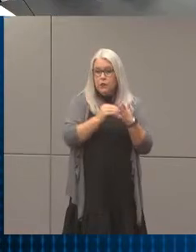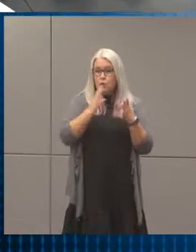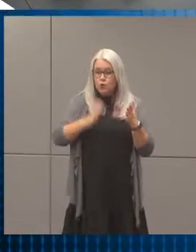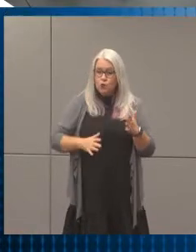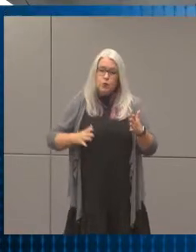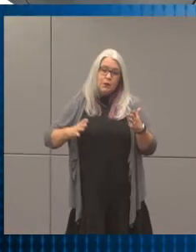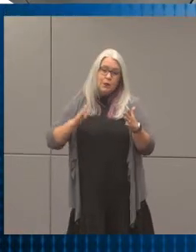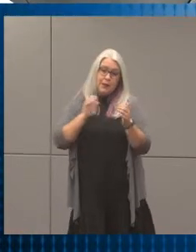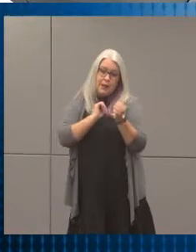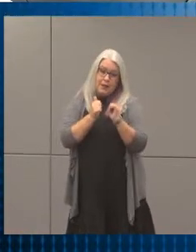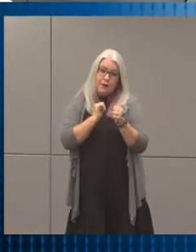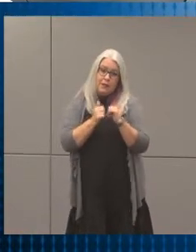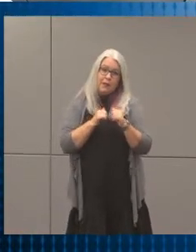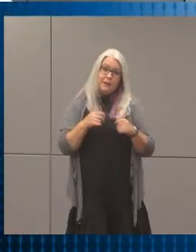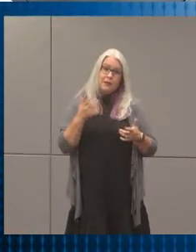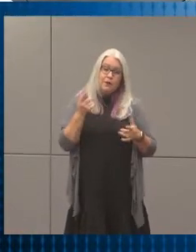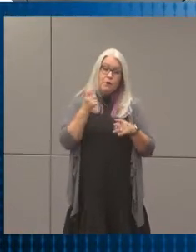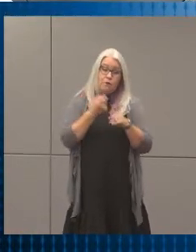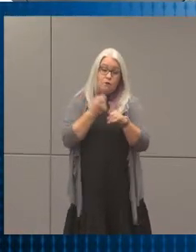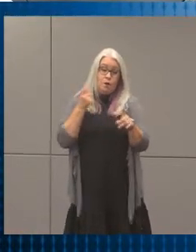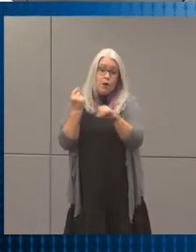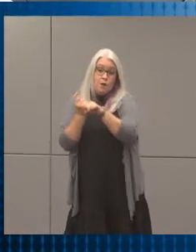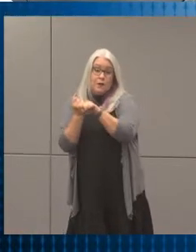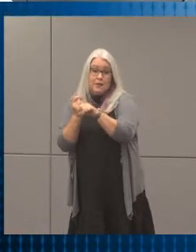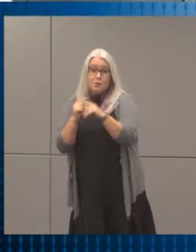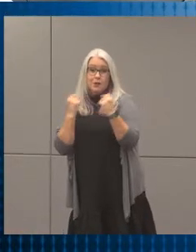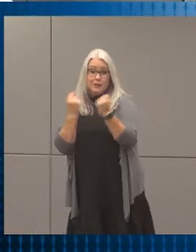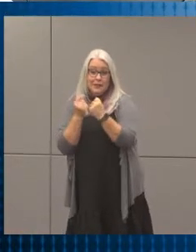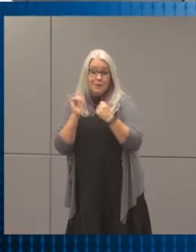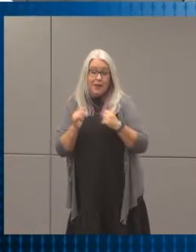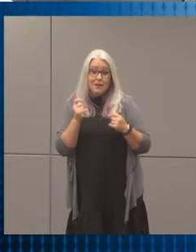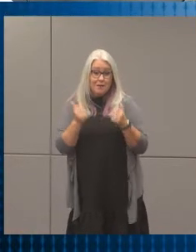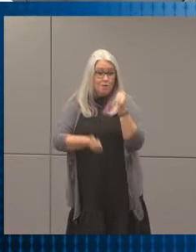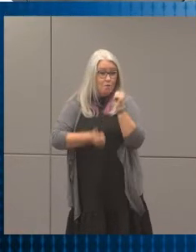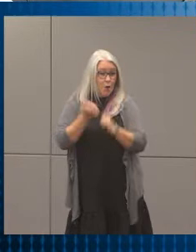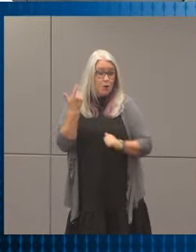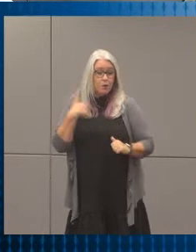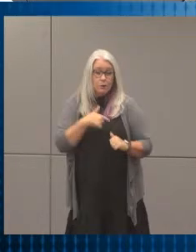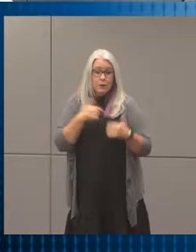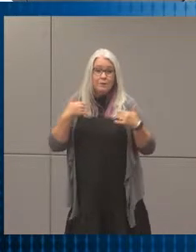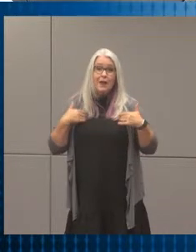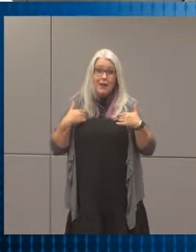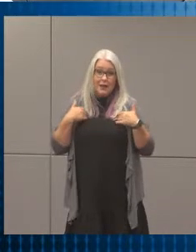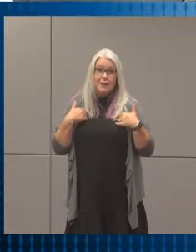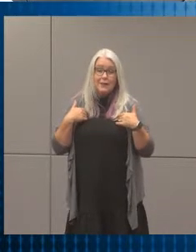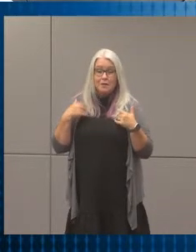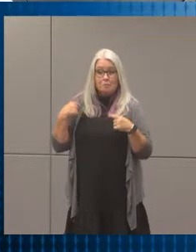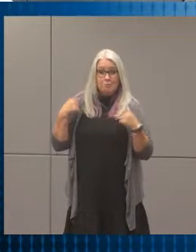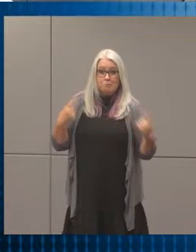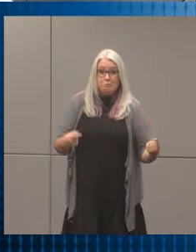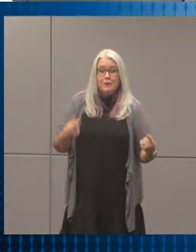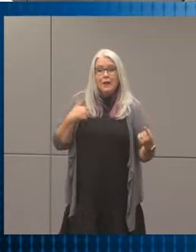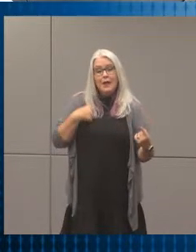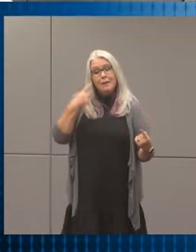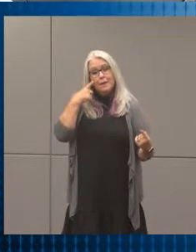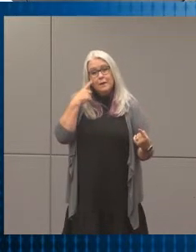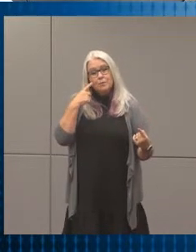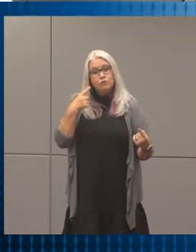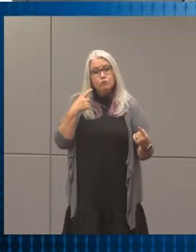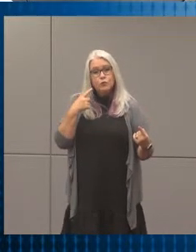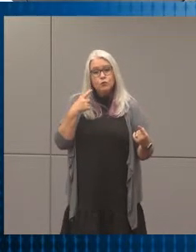four-year institutions from our baseball team. That's the most we've had so far, and I think it's a testament